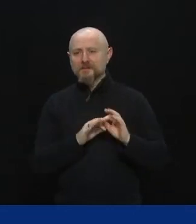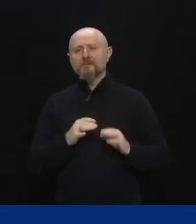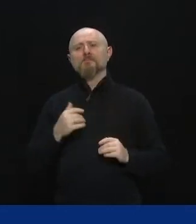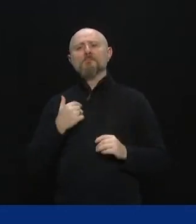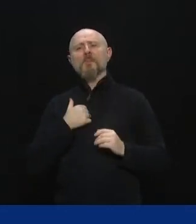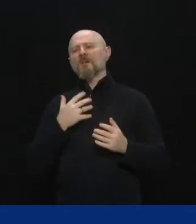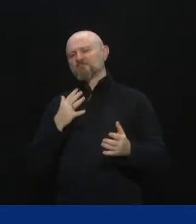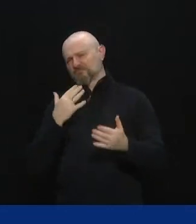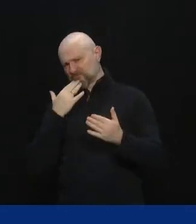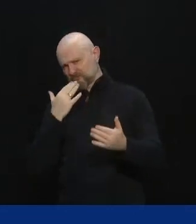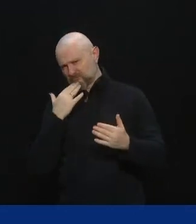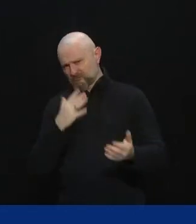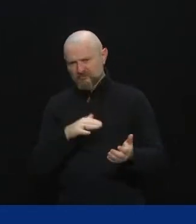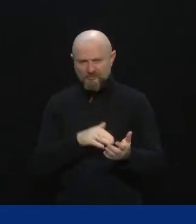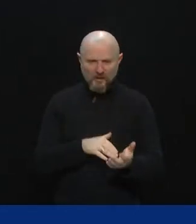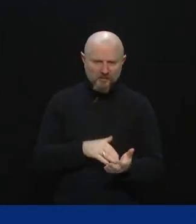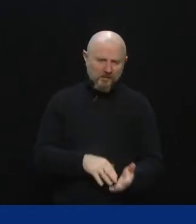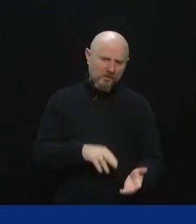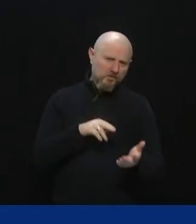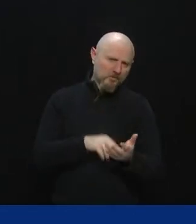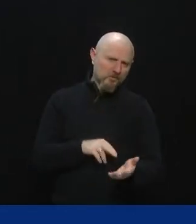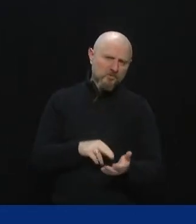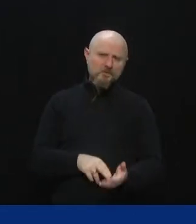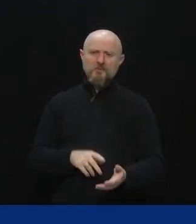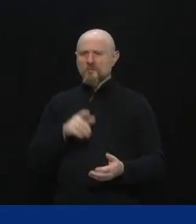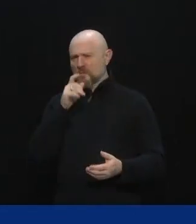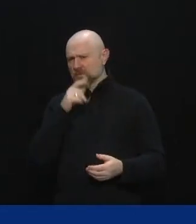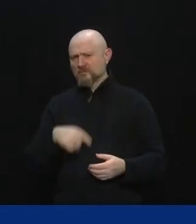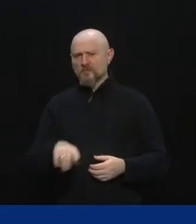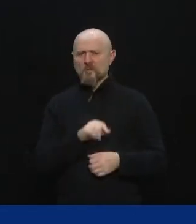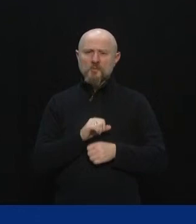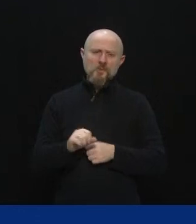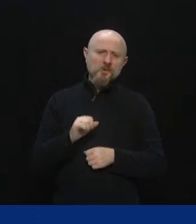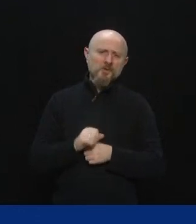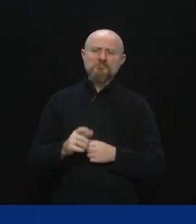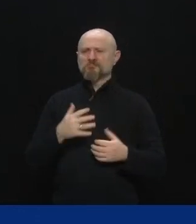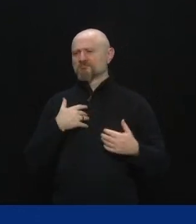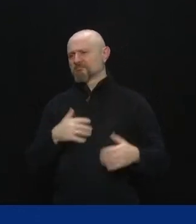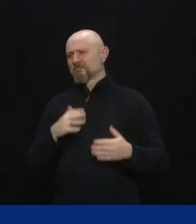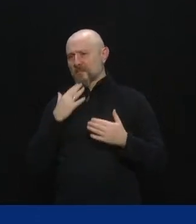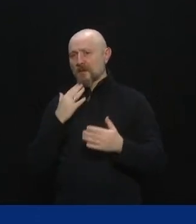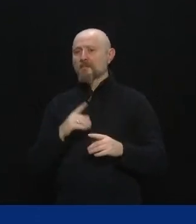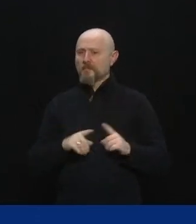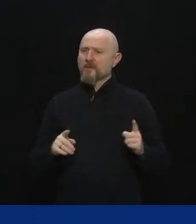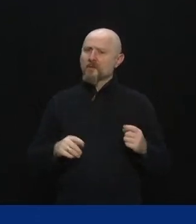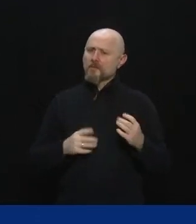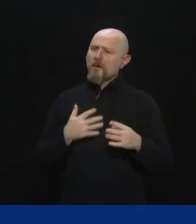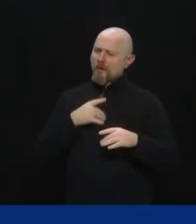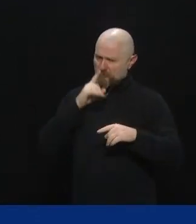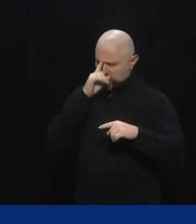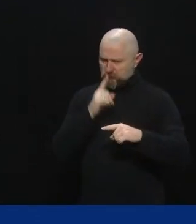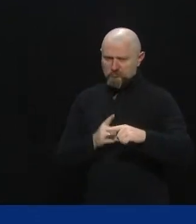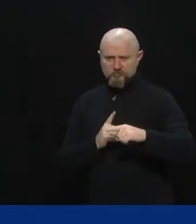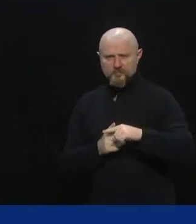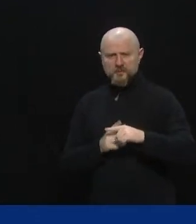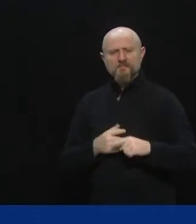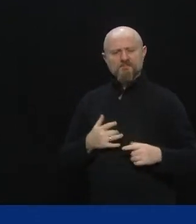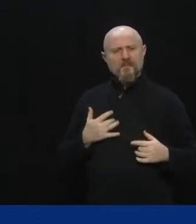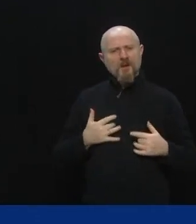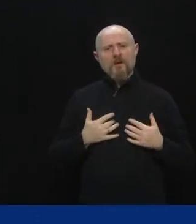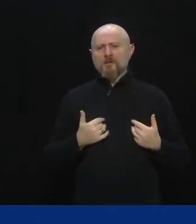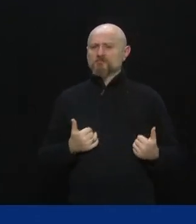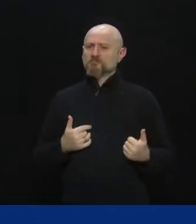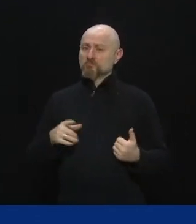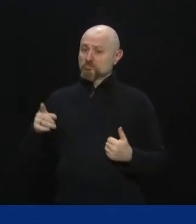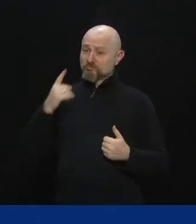nurses, healthcare workers for going through this yet again. But I'm cautiously optimistic that, as you